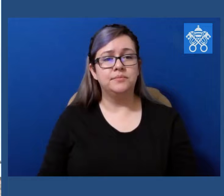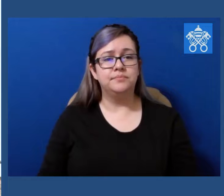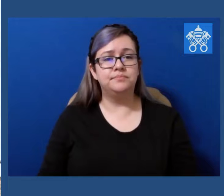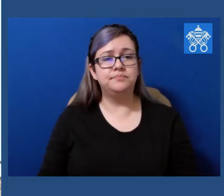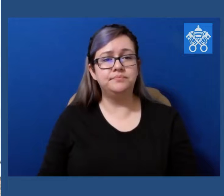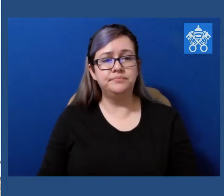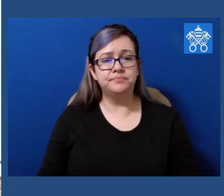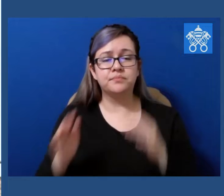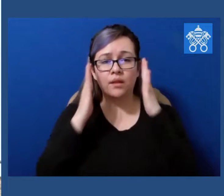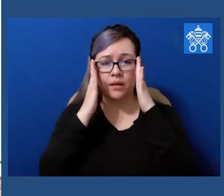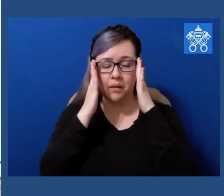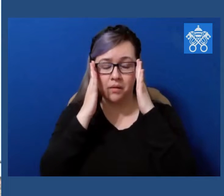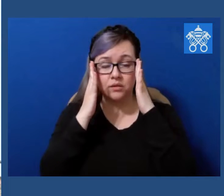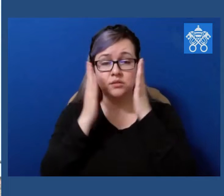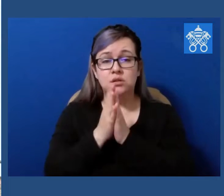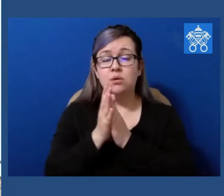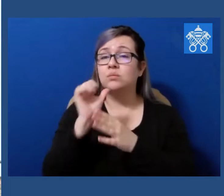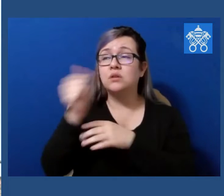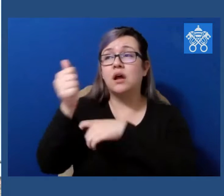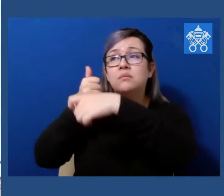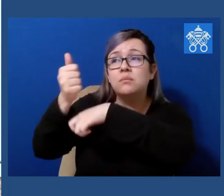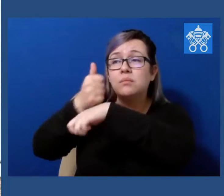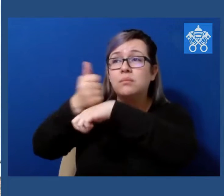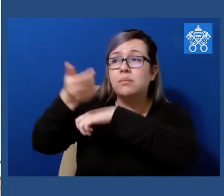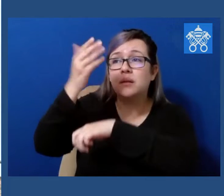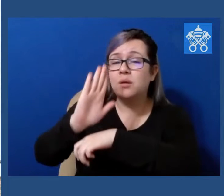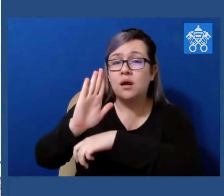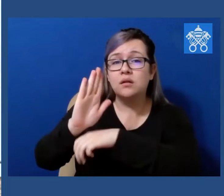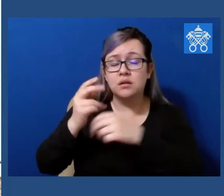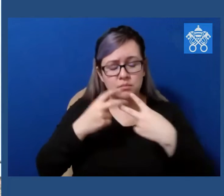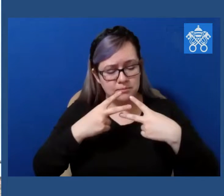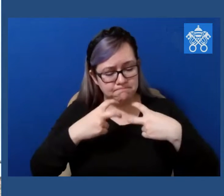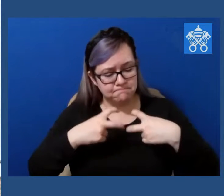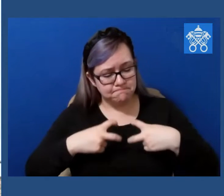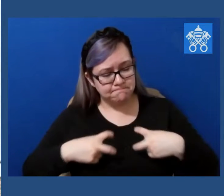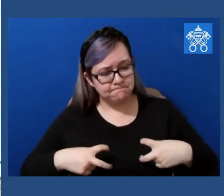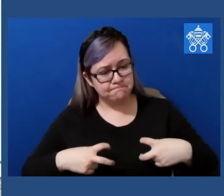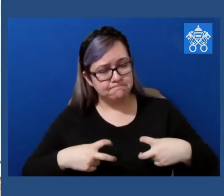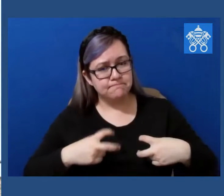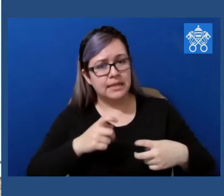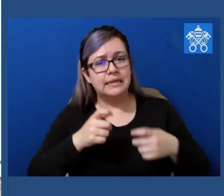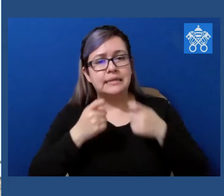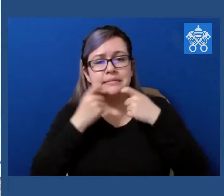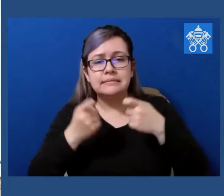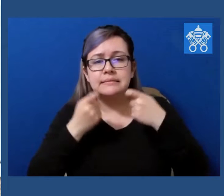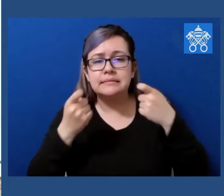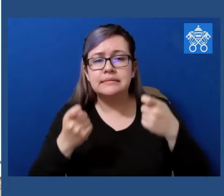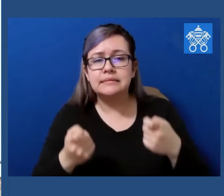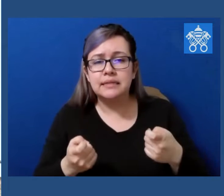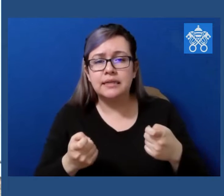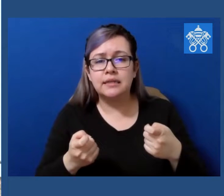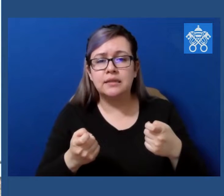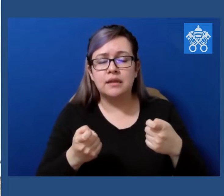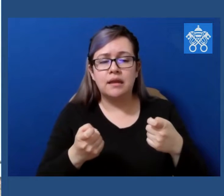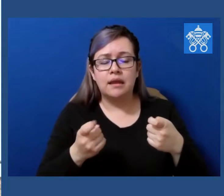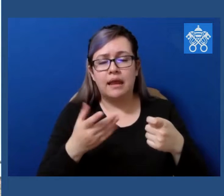Instead of blaming God, Jesus says we need to look inside ourselves. It is sin that produces death.